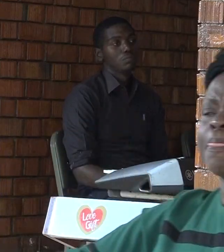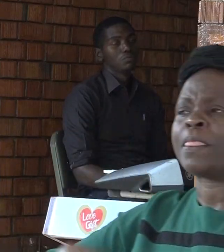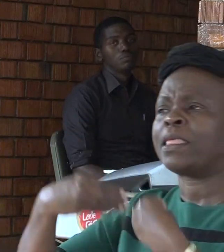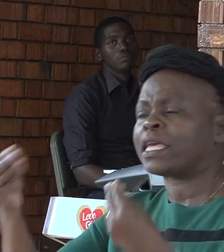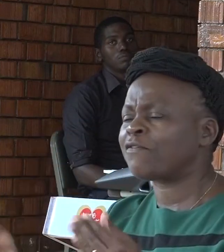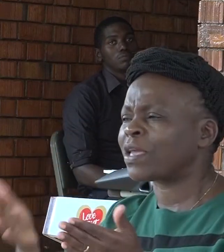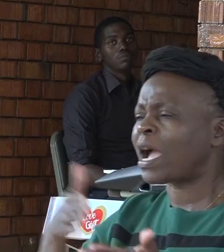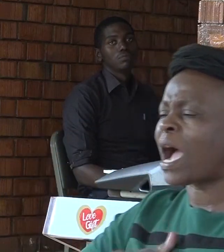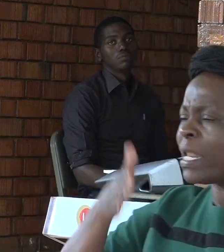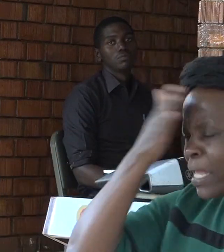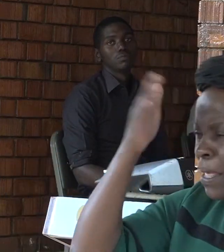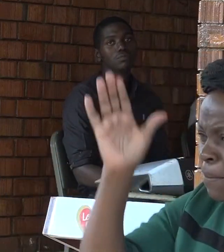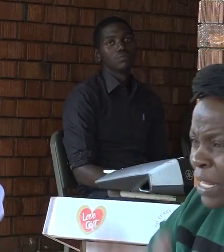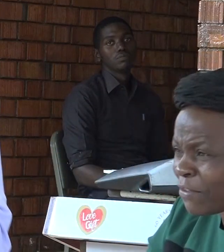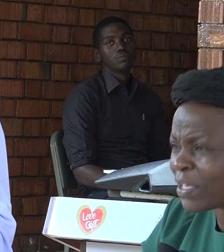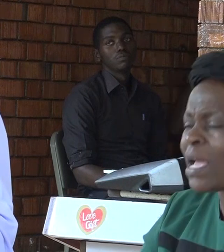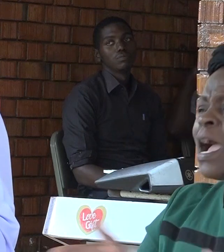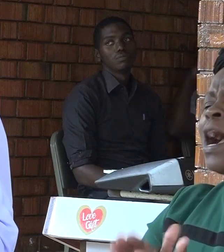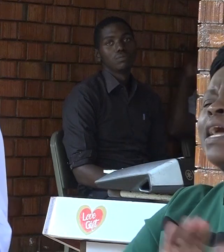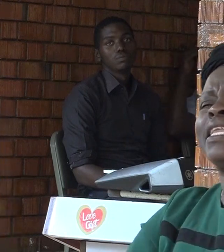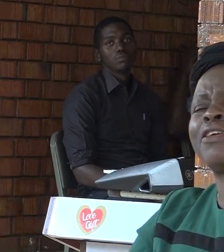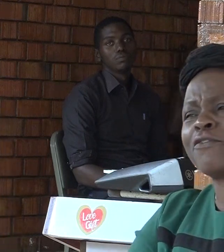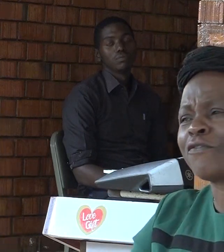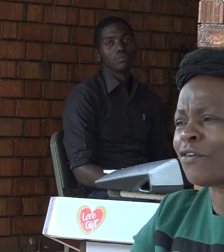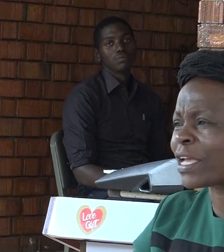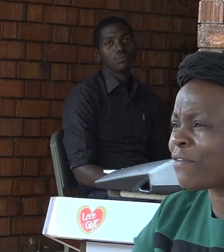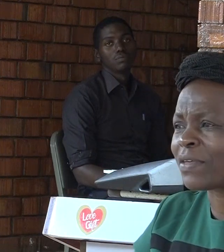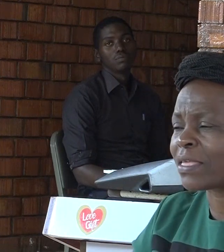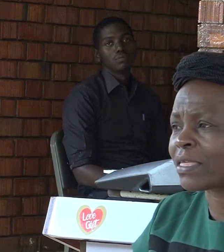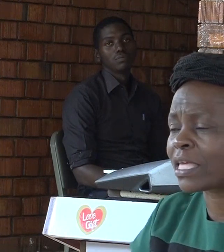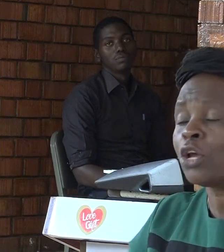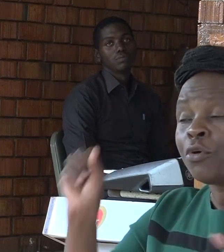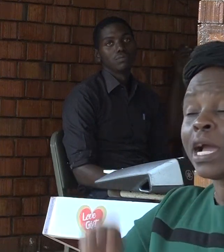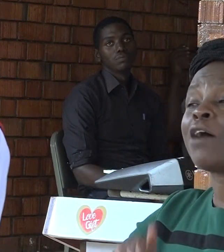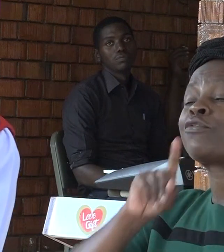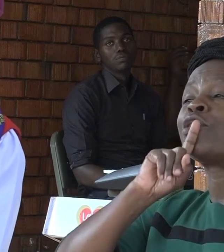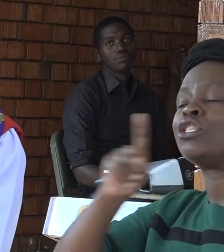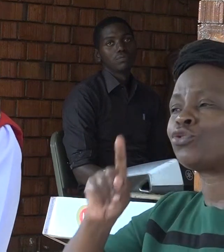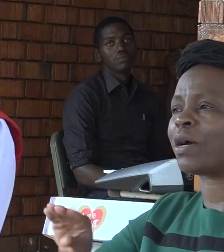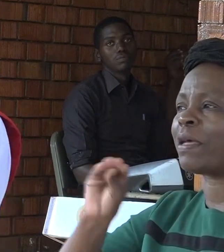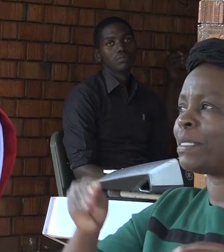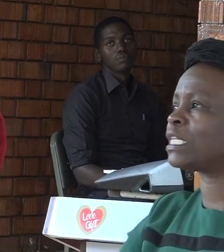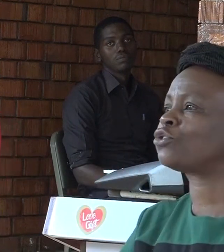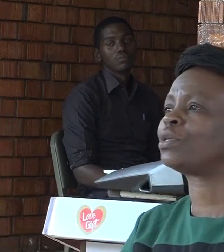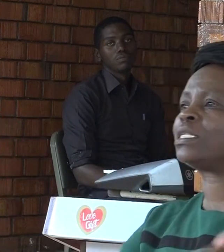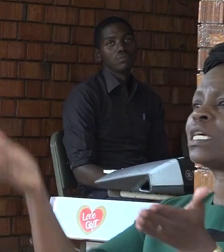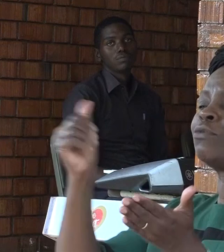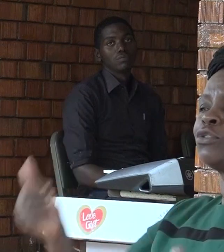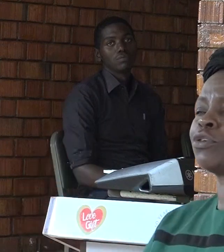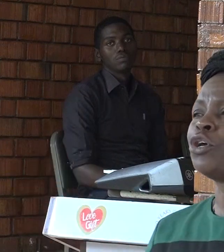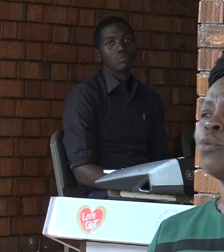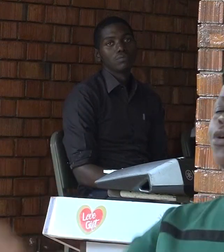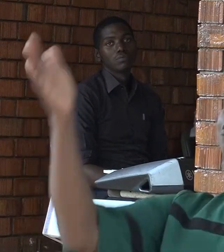and believing and also forgiving. We should really ensure we take the message that will promote